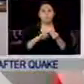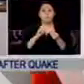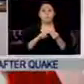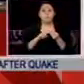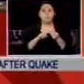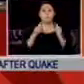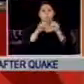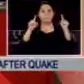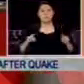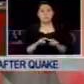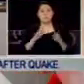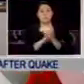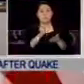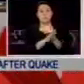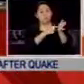disposing this issue.